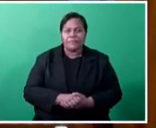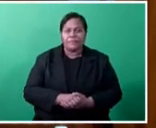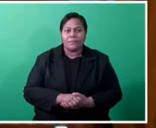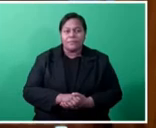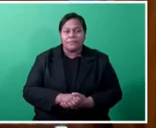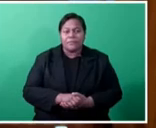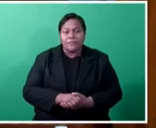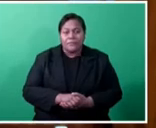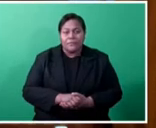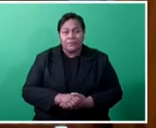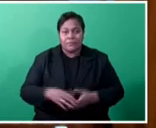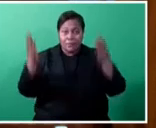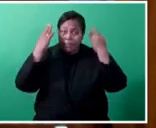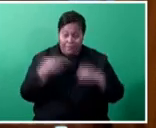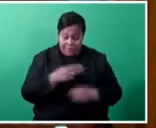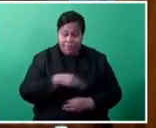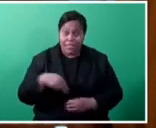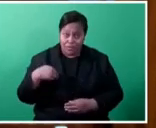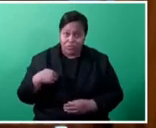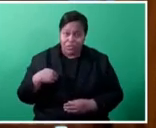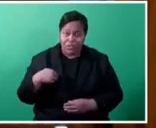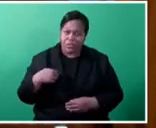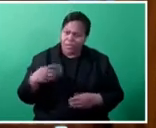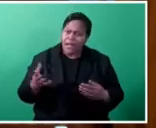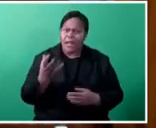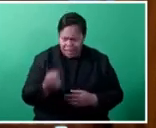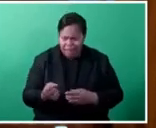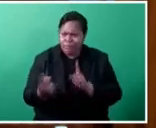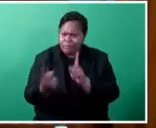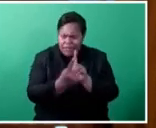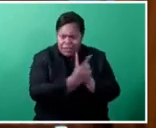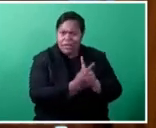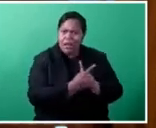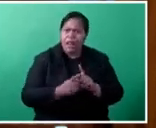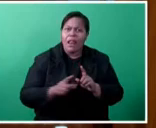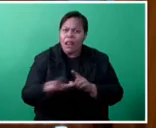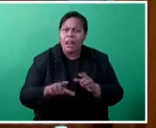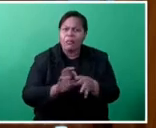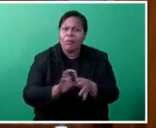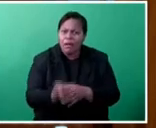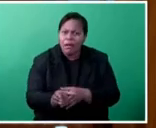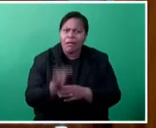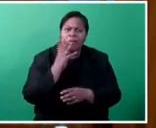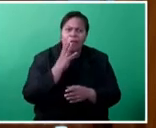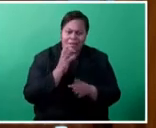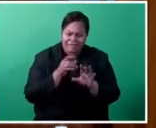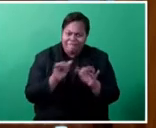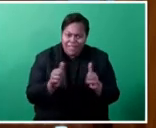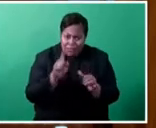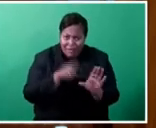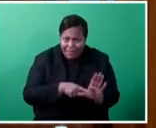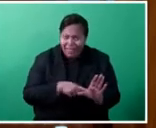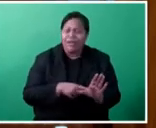Honorable Speaker, the Ministry conducts landowners consultation and awareness throughout the duration of a financial year. From